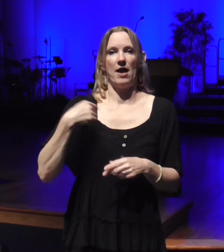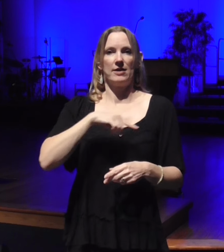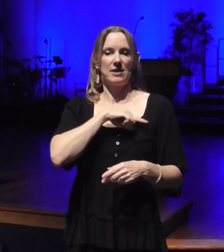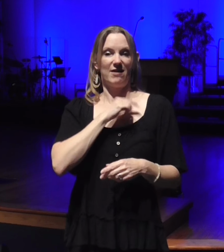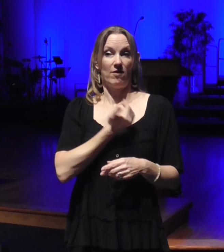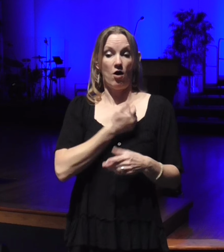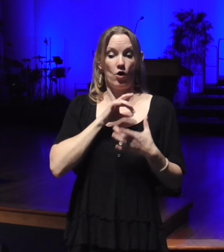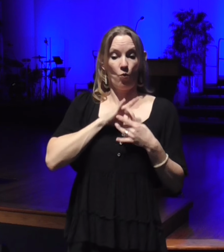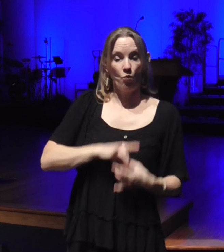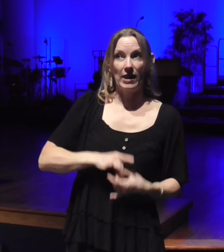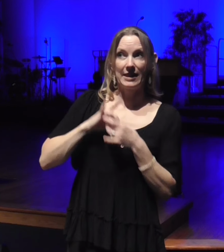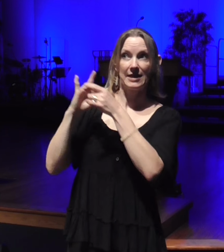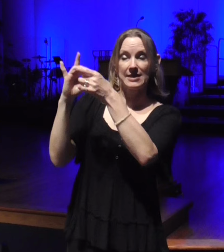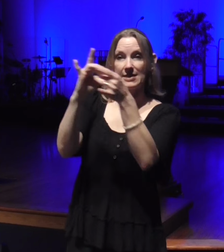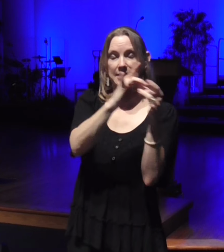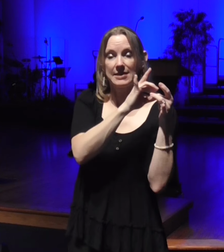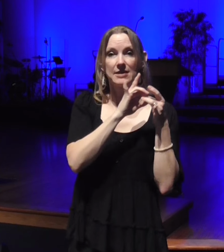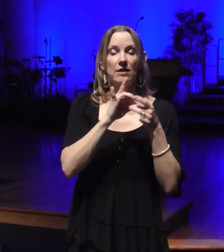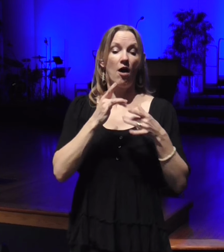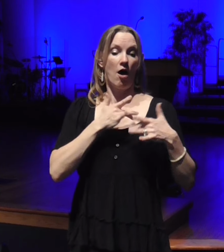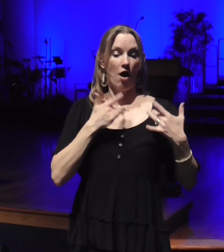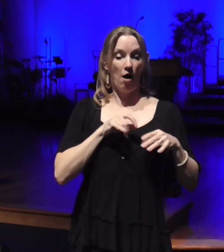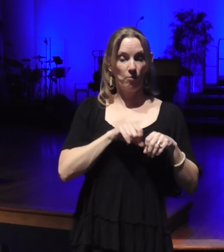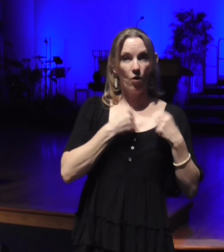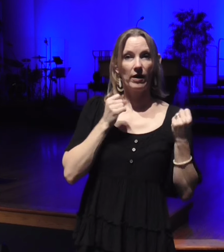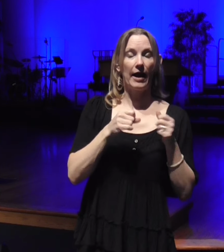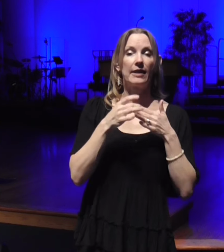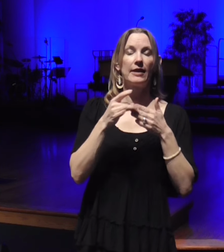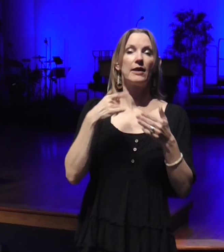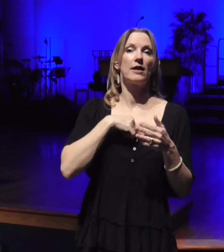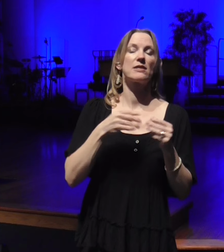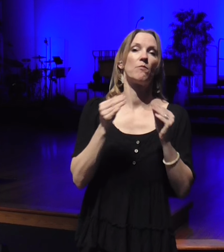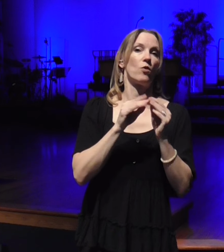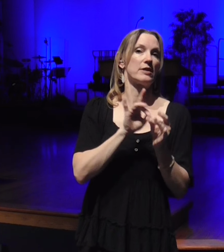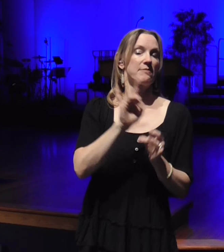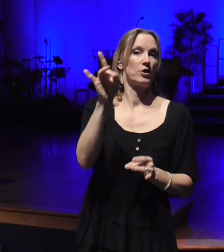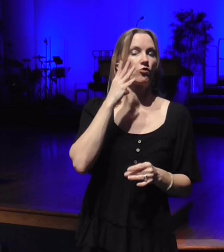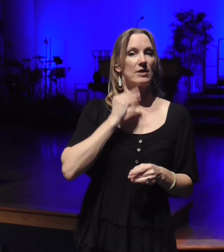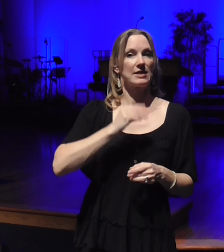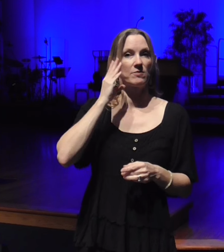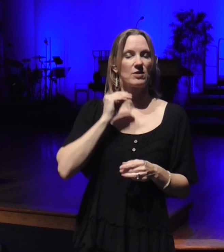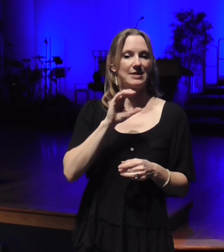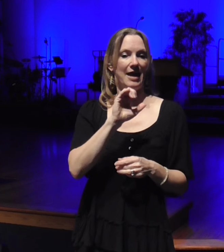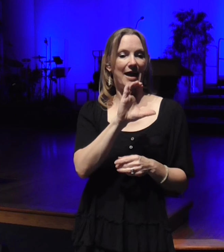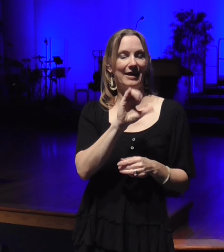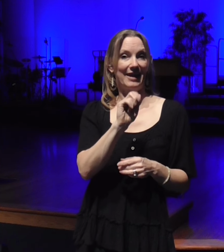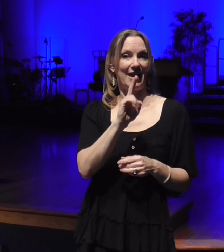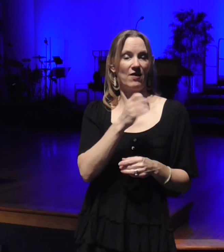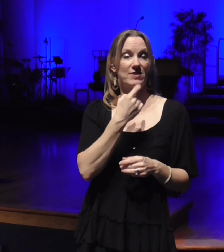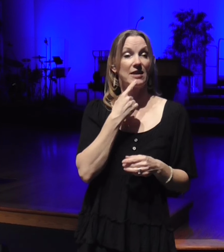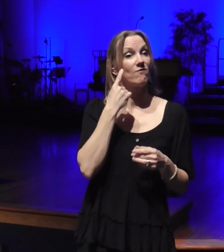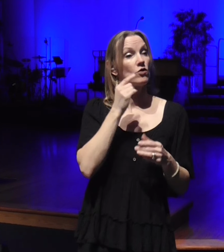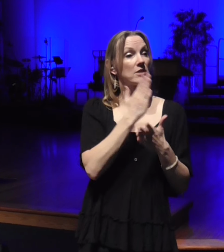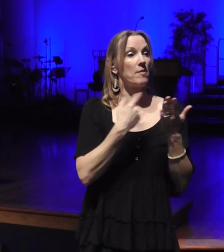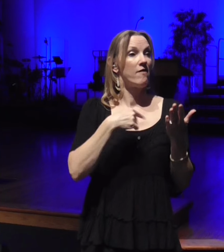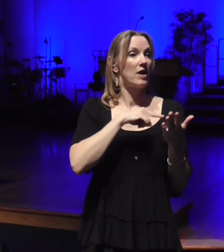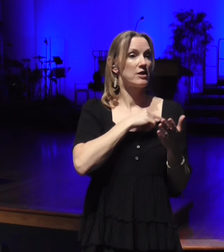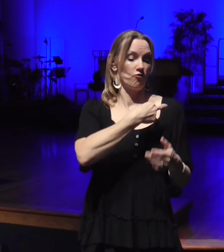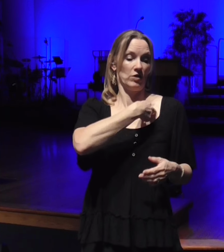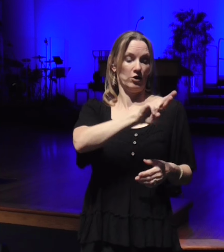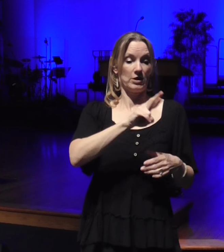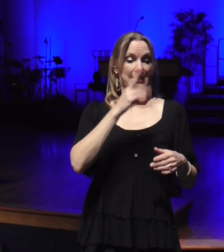of our connection. A broken heart can even lead us to greater spiritual experience, as Cave continues. He says, for some of us, the